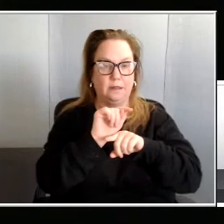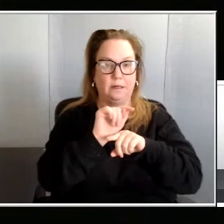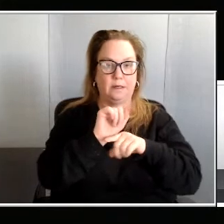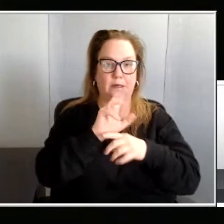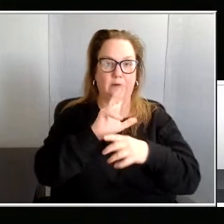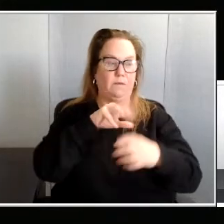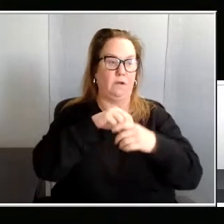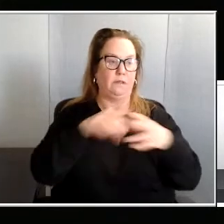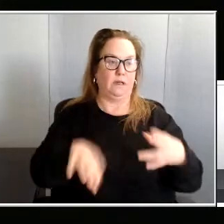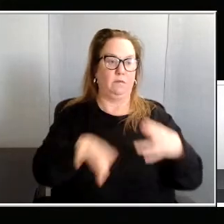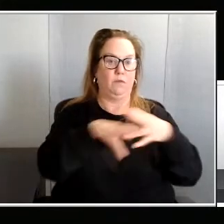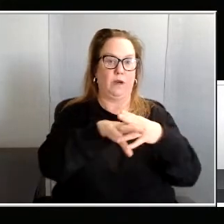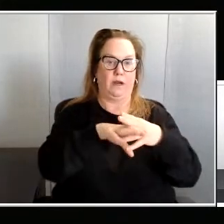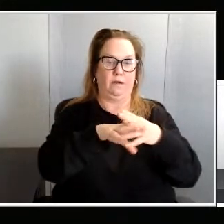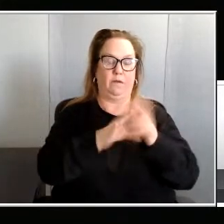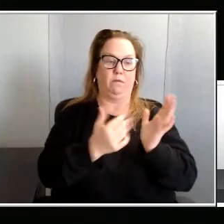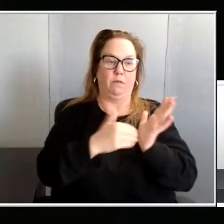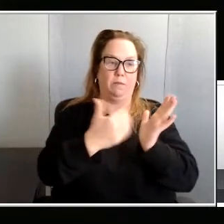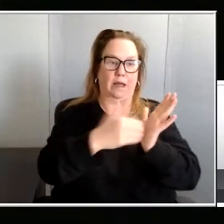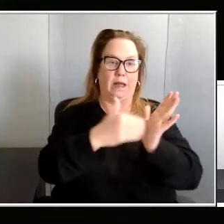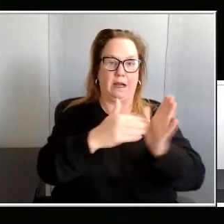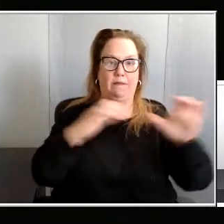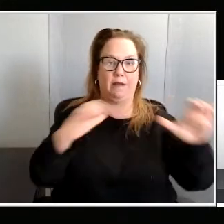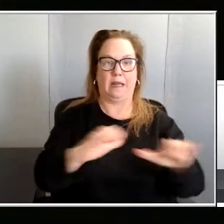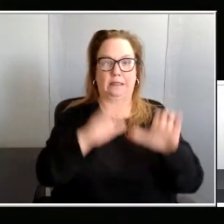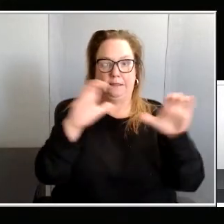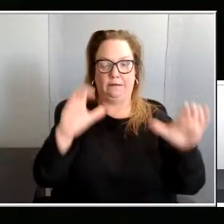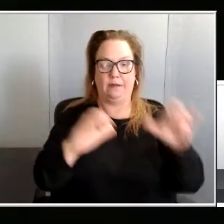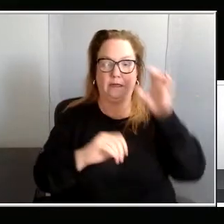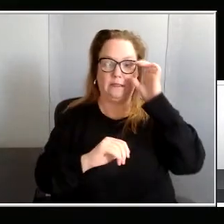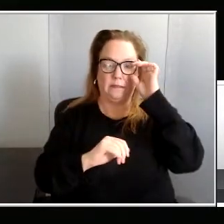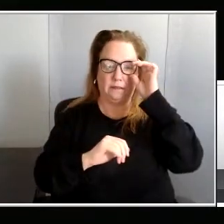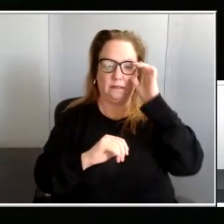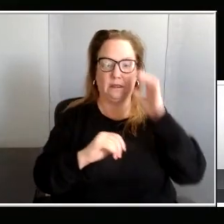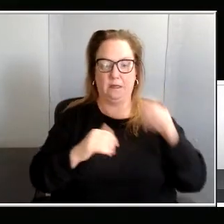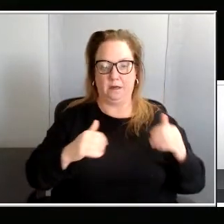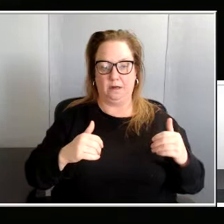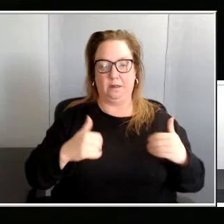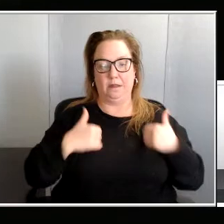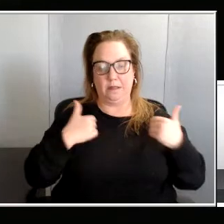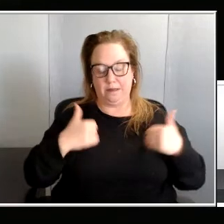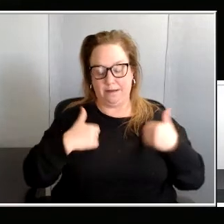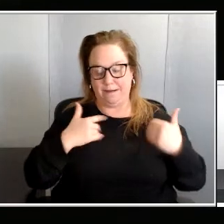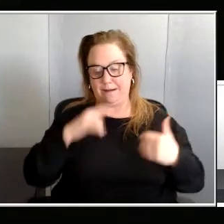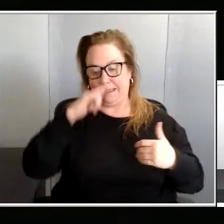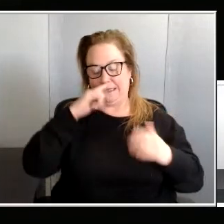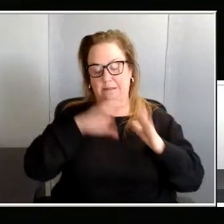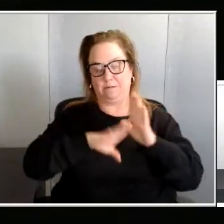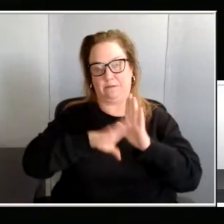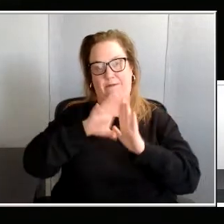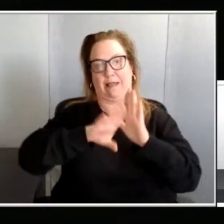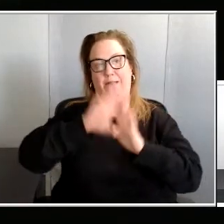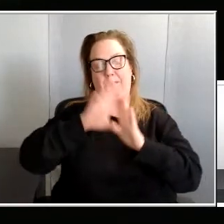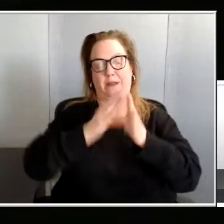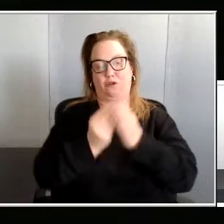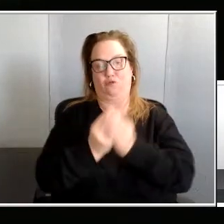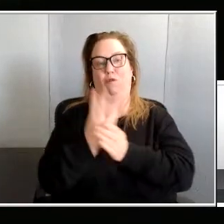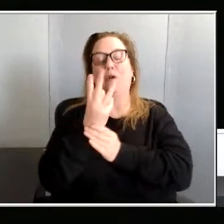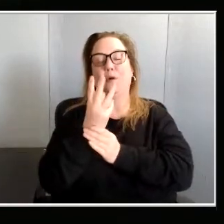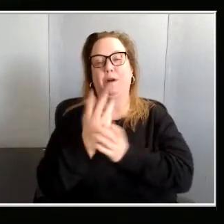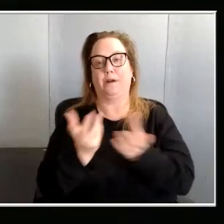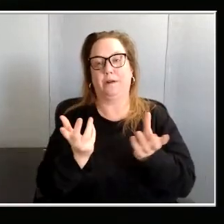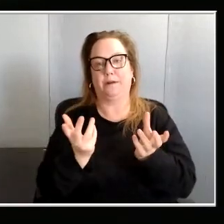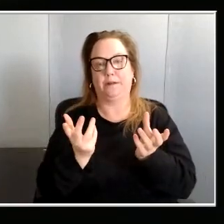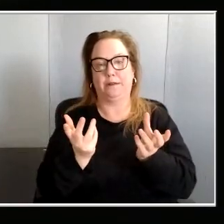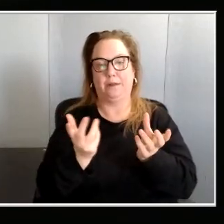from very repetitive type activities, especially with young kids as they're growing and developing. It's